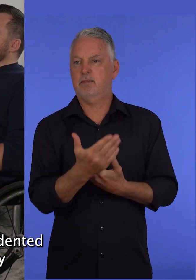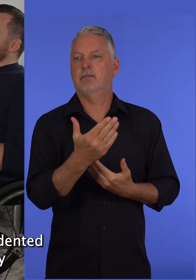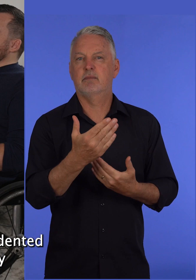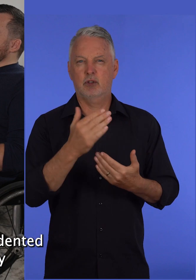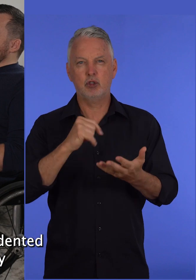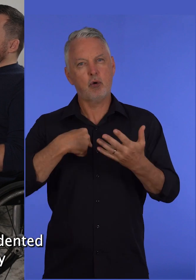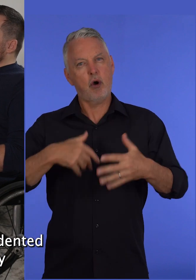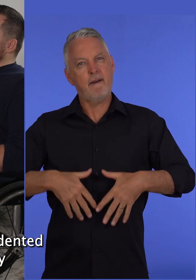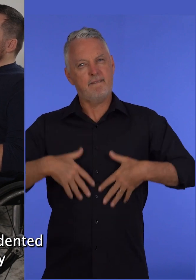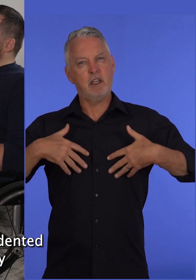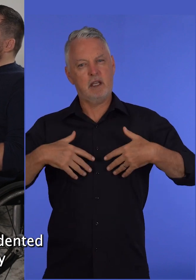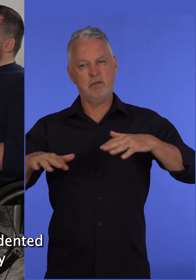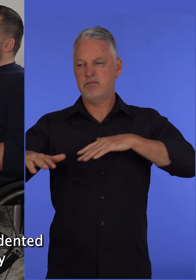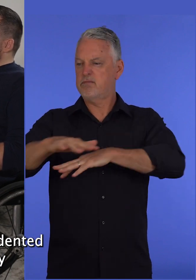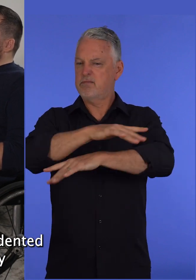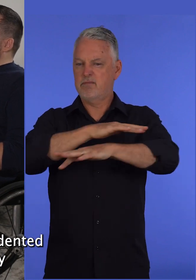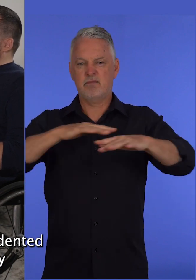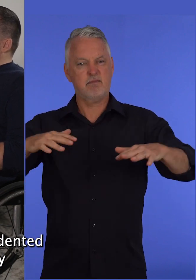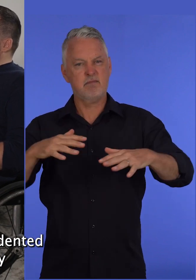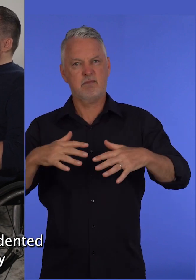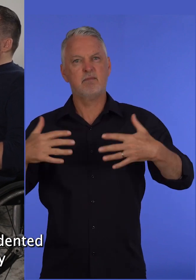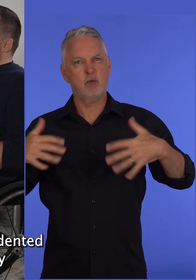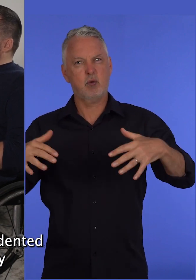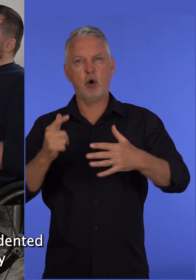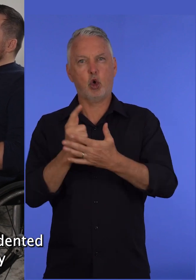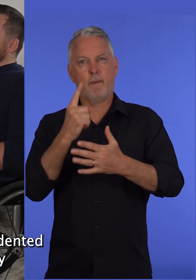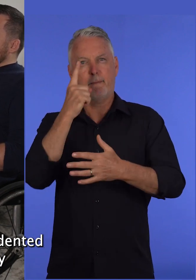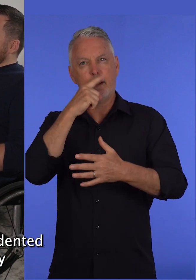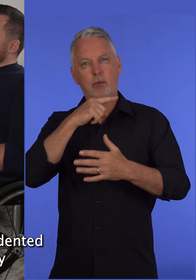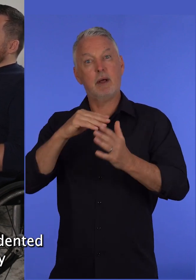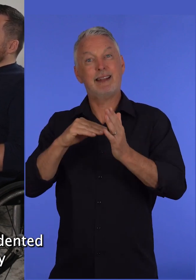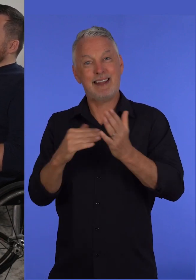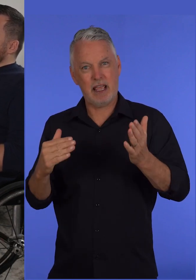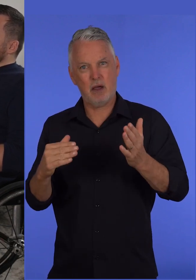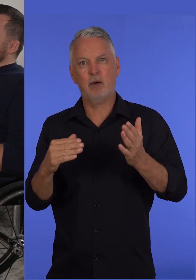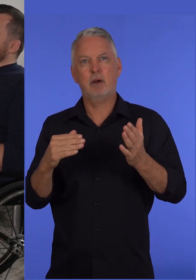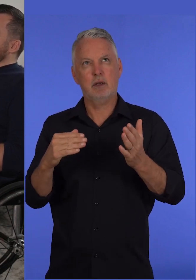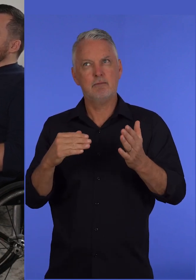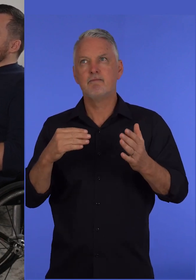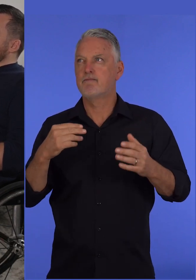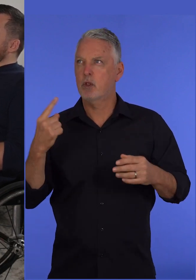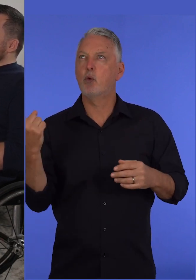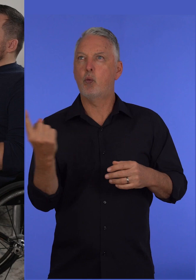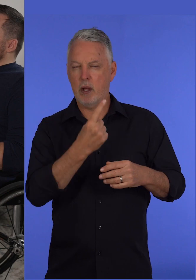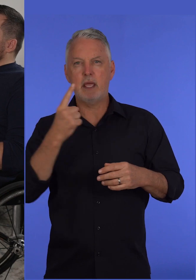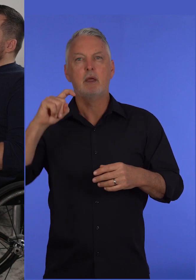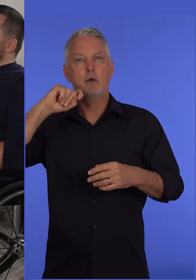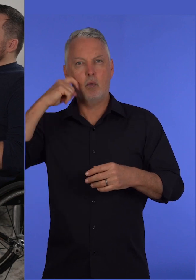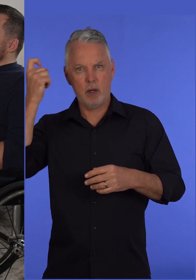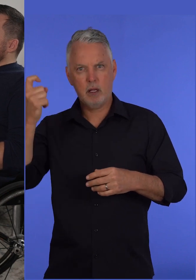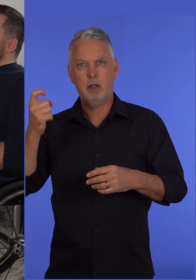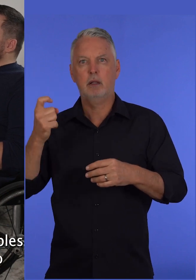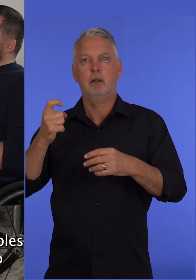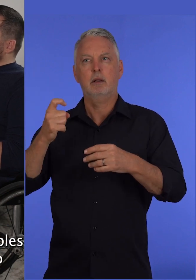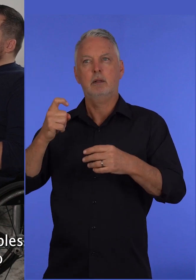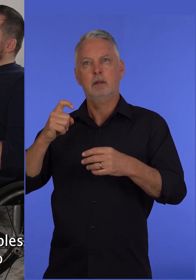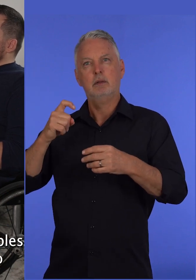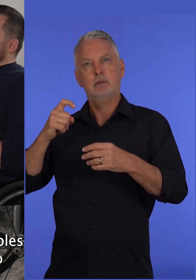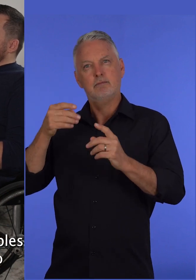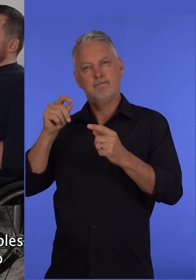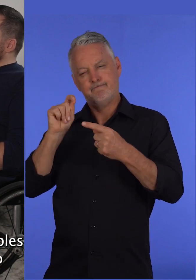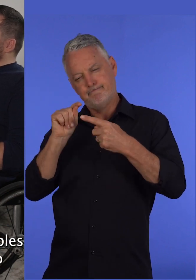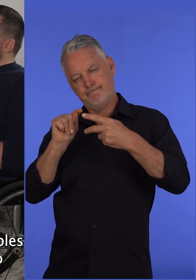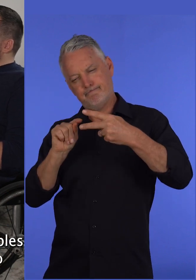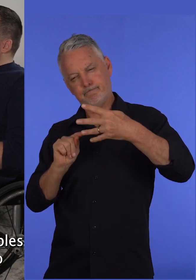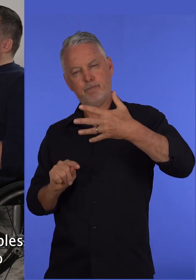I think we have had an unprecedented investment into the agency to ensure that we are going to go back, able to go